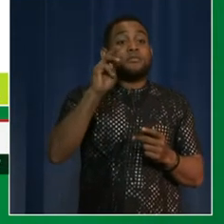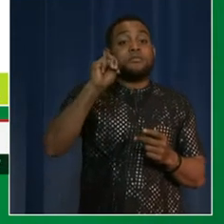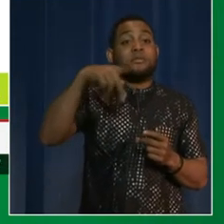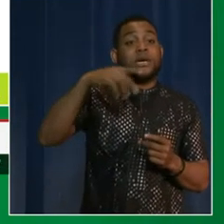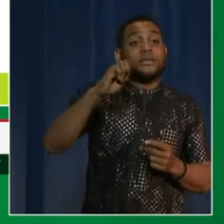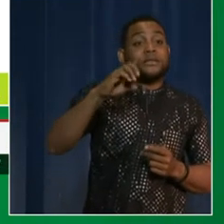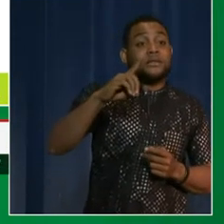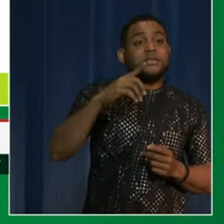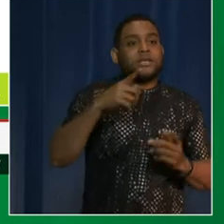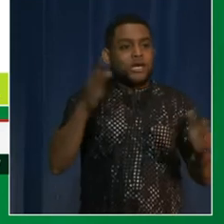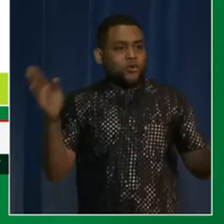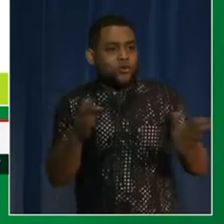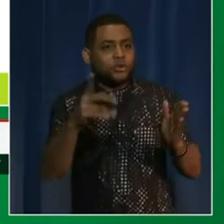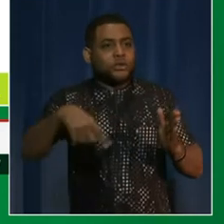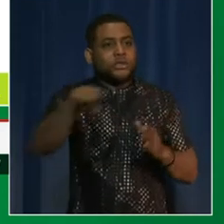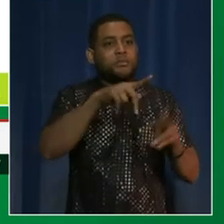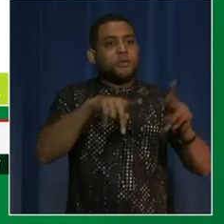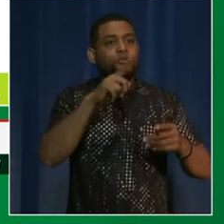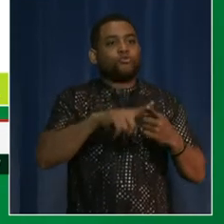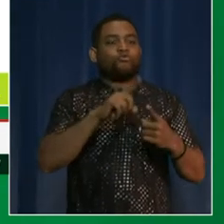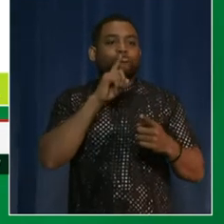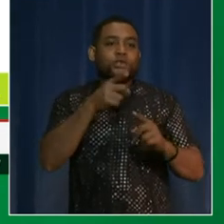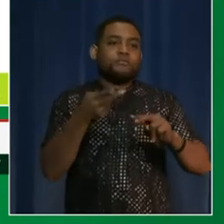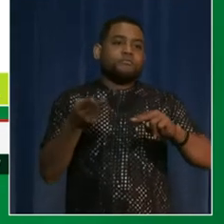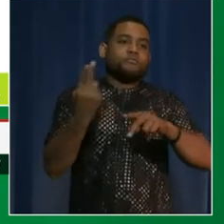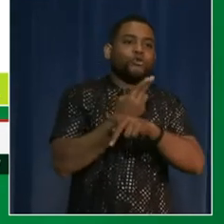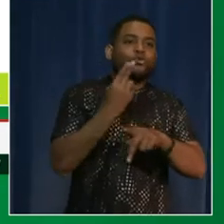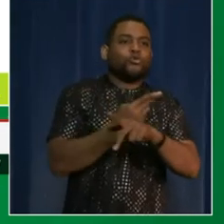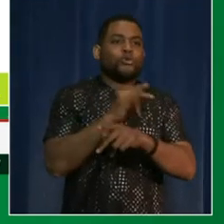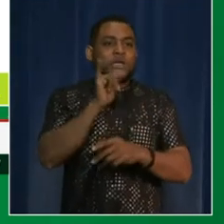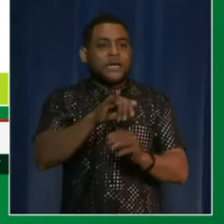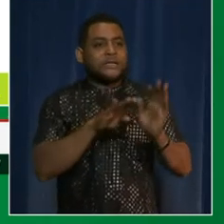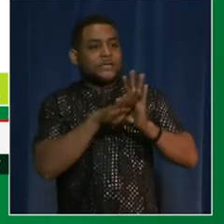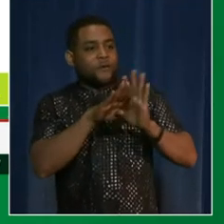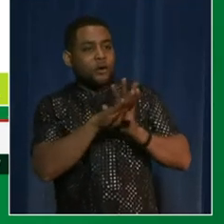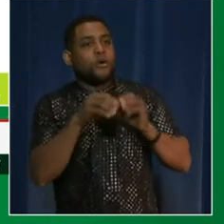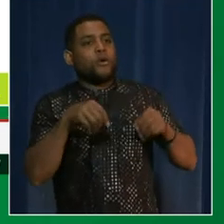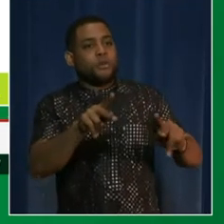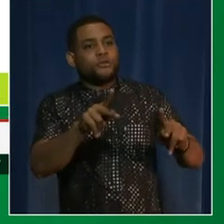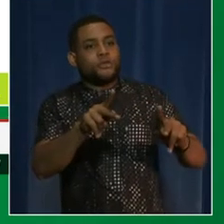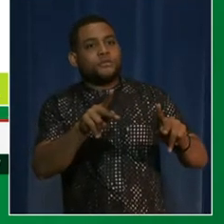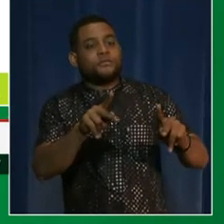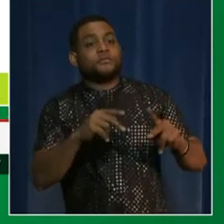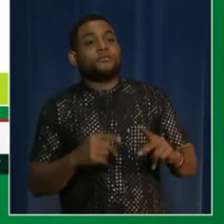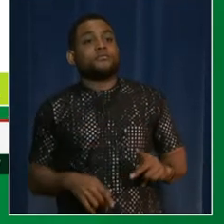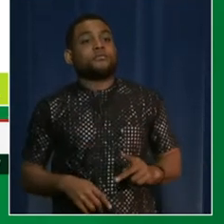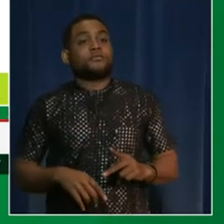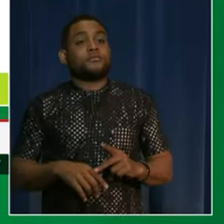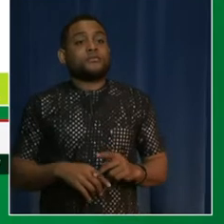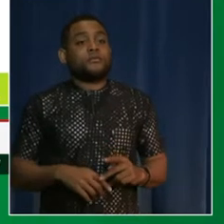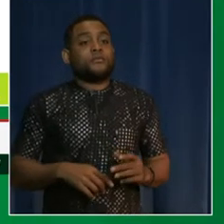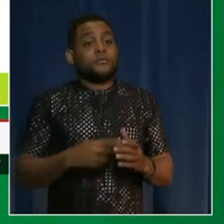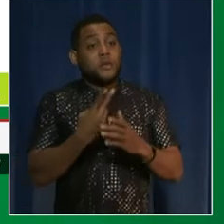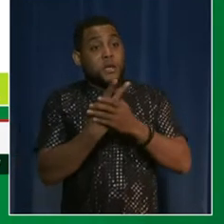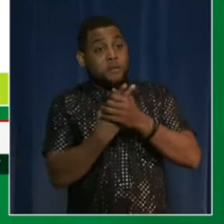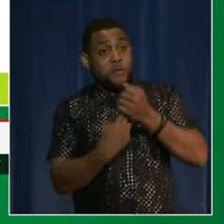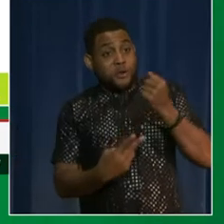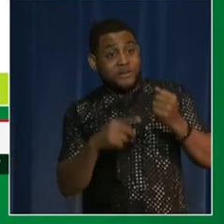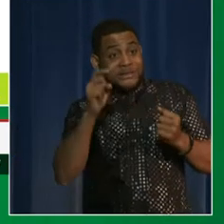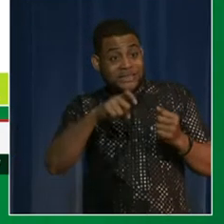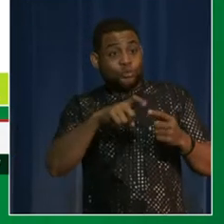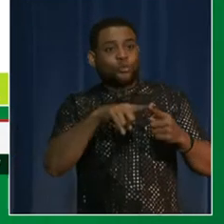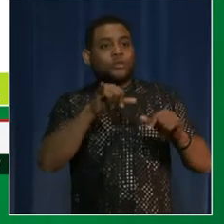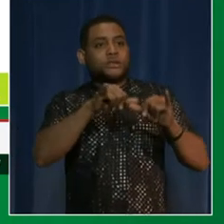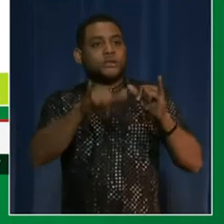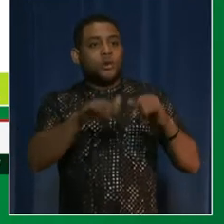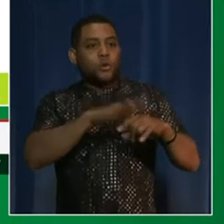to maximize the development opportunity. Both municipal uses need to be retained on site.